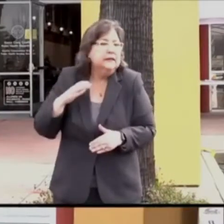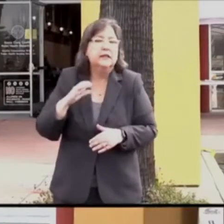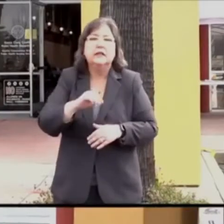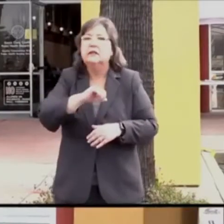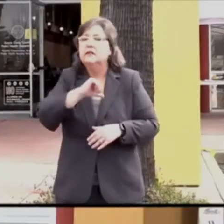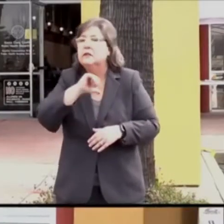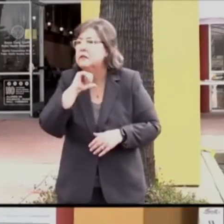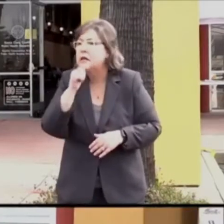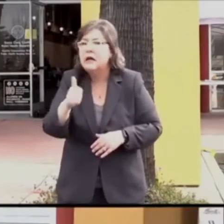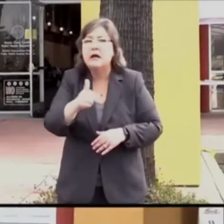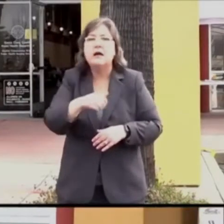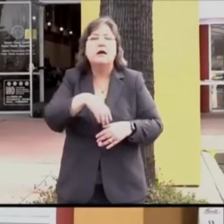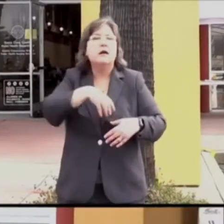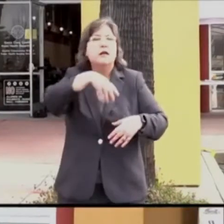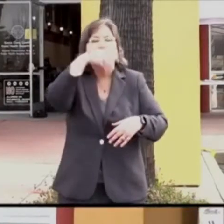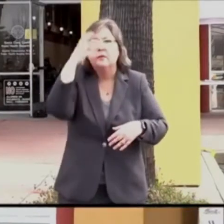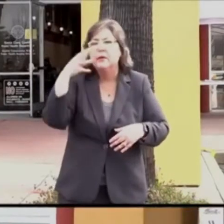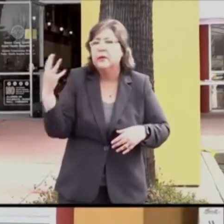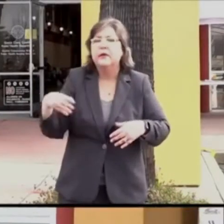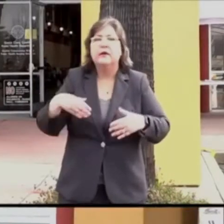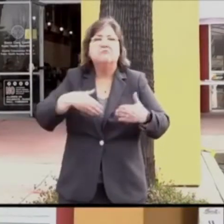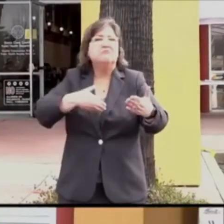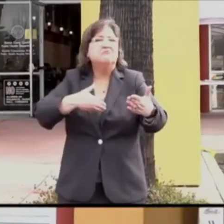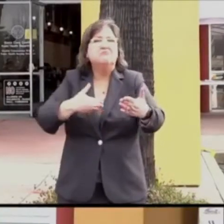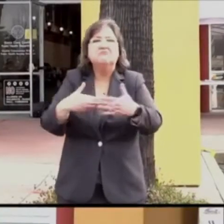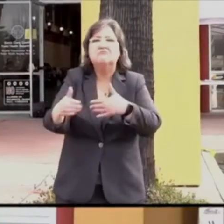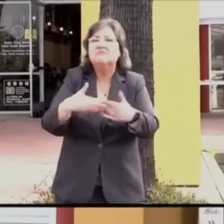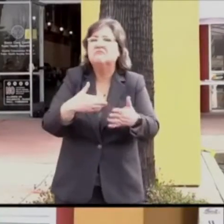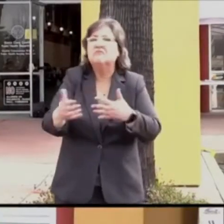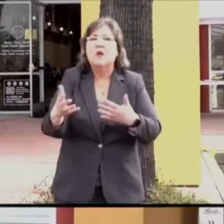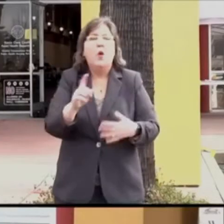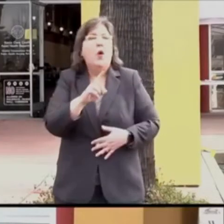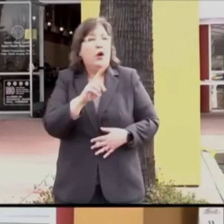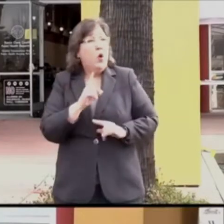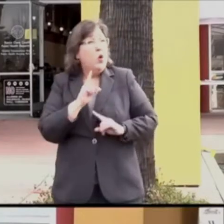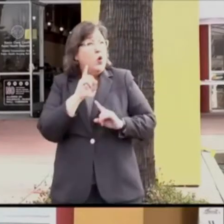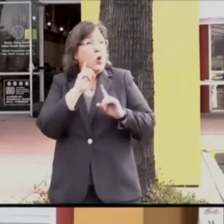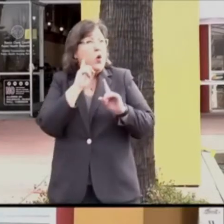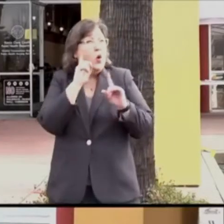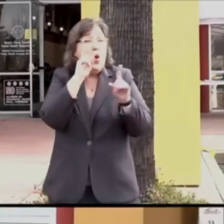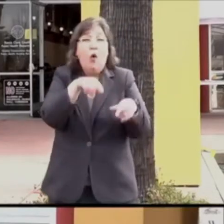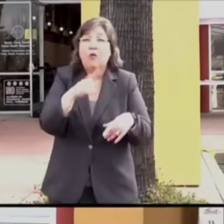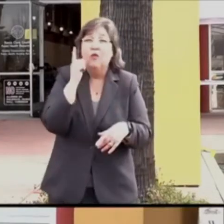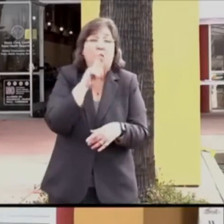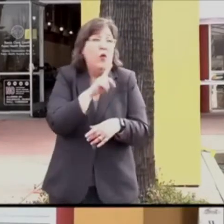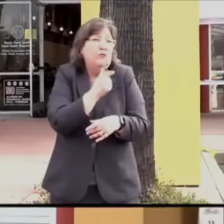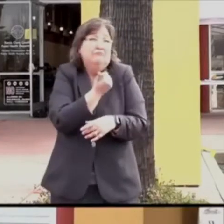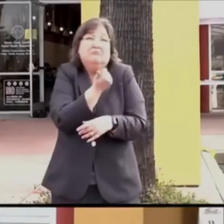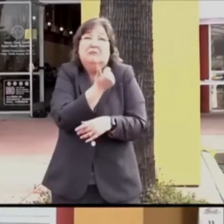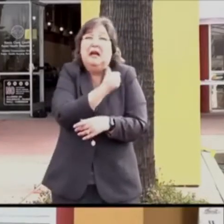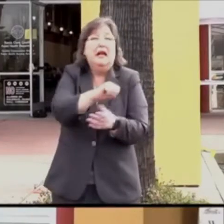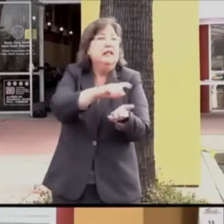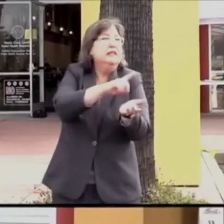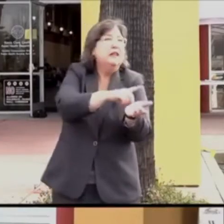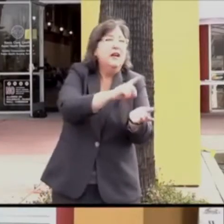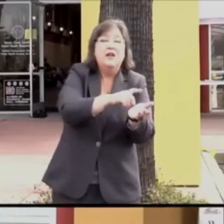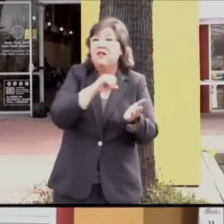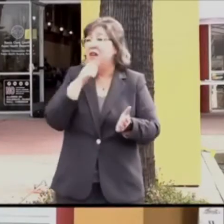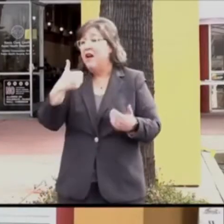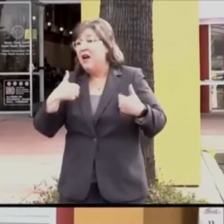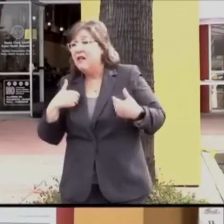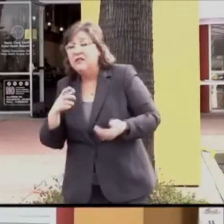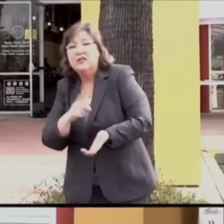this is not a one-size-fits-all. We know we need to make access easy for our people in our